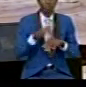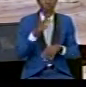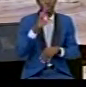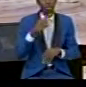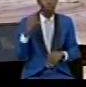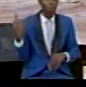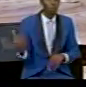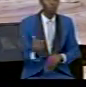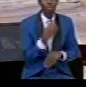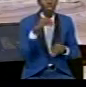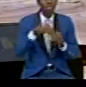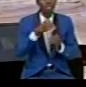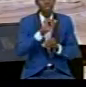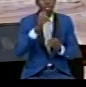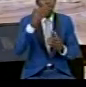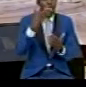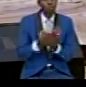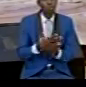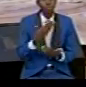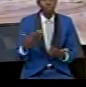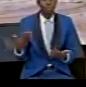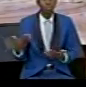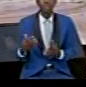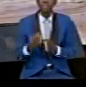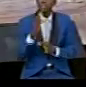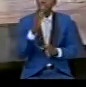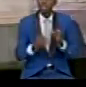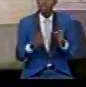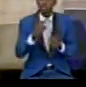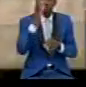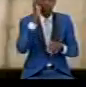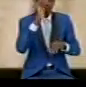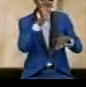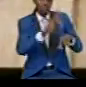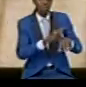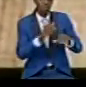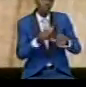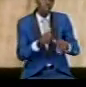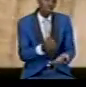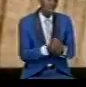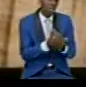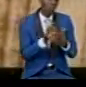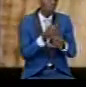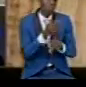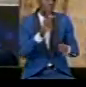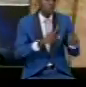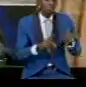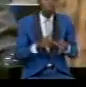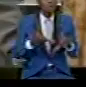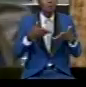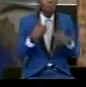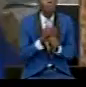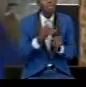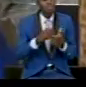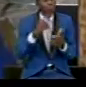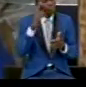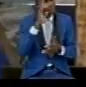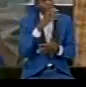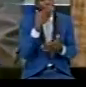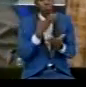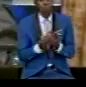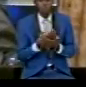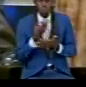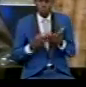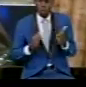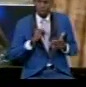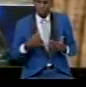always in a good thing. If you're going to affect anyone, make it for their good. What have I contributed to their